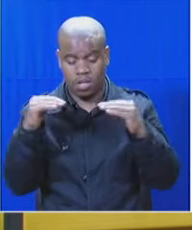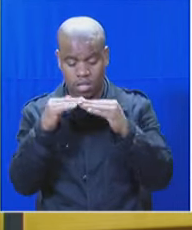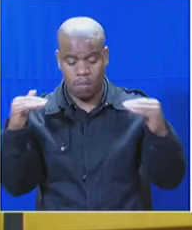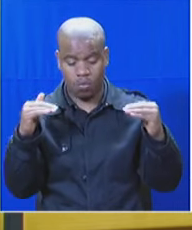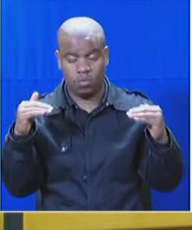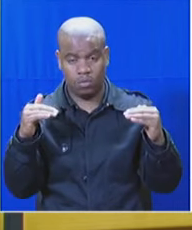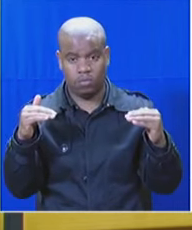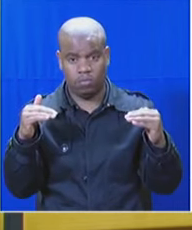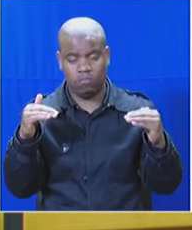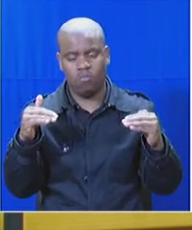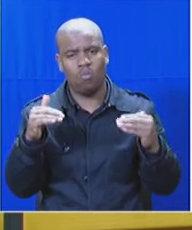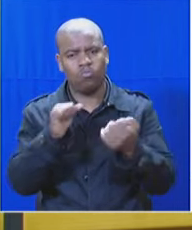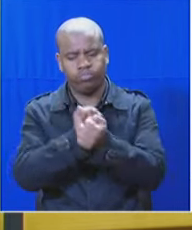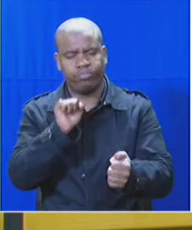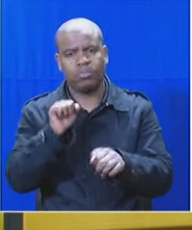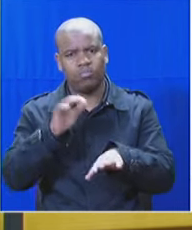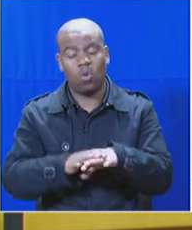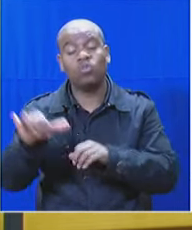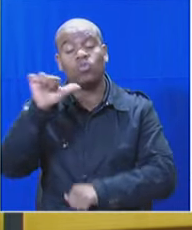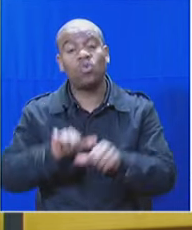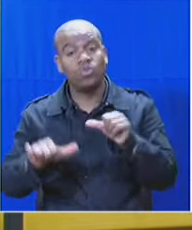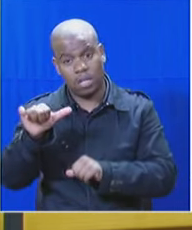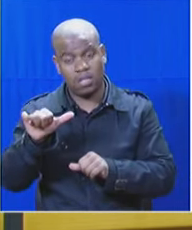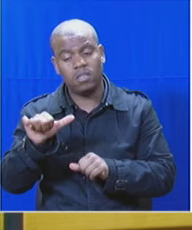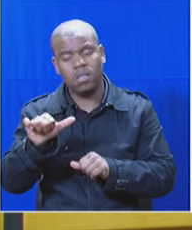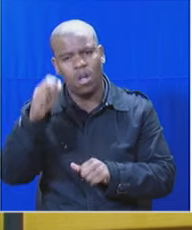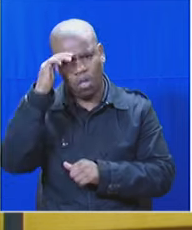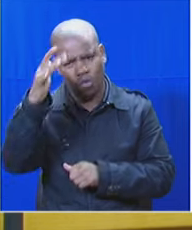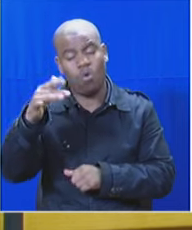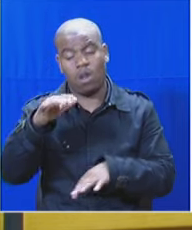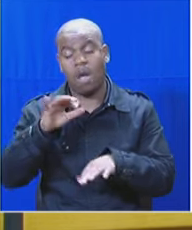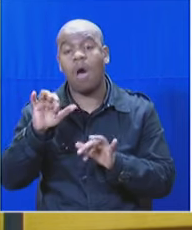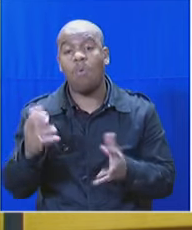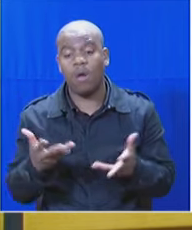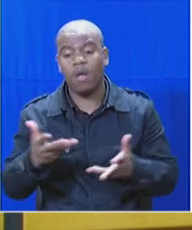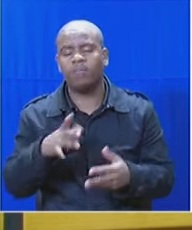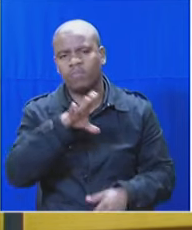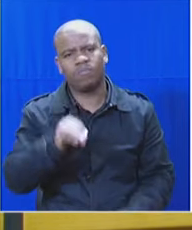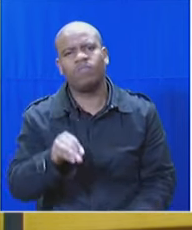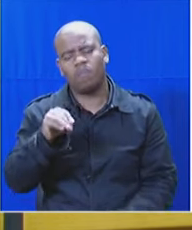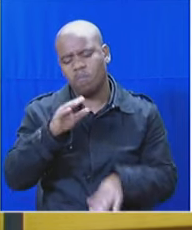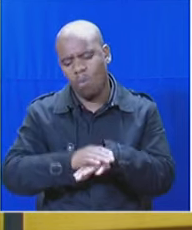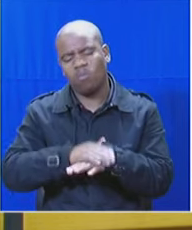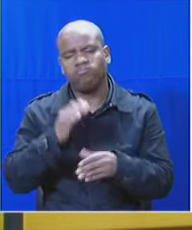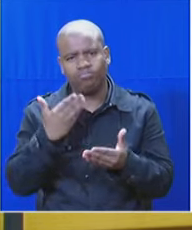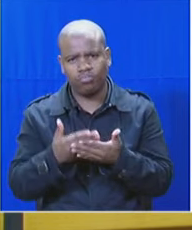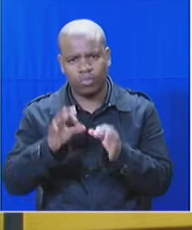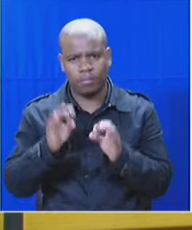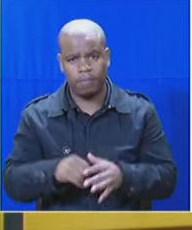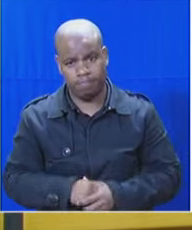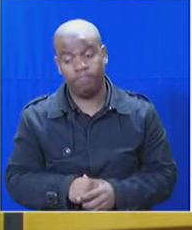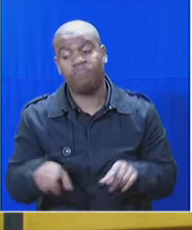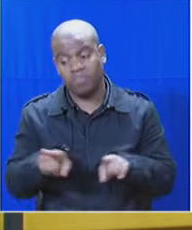even the correct scientific application of the socialist theory in the South African circumstances or context. Like it has